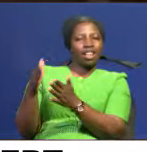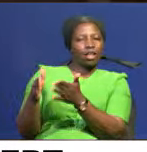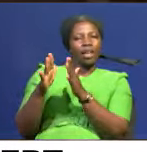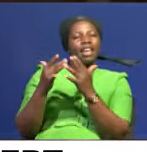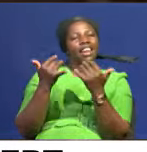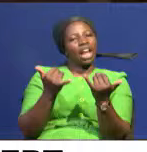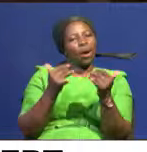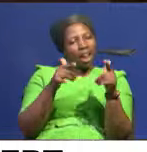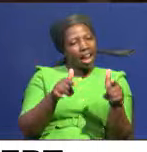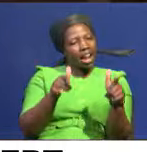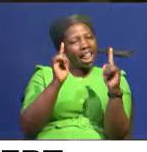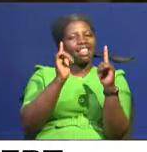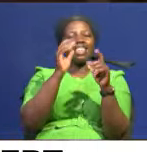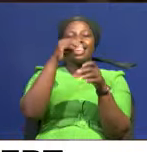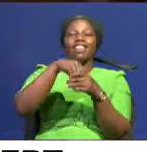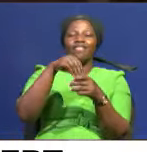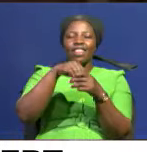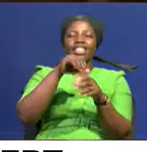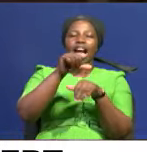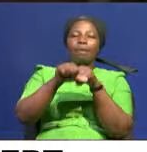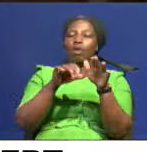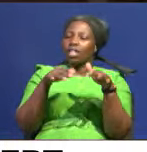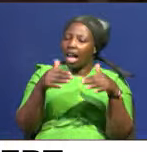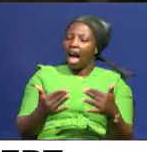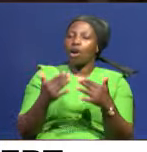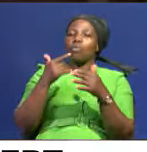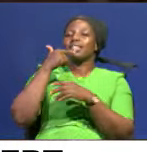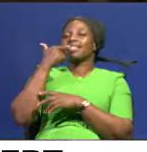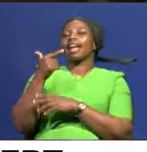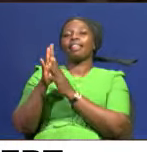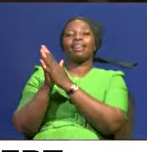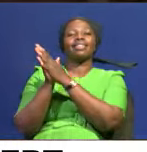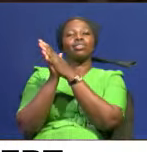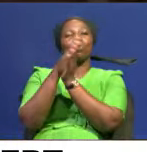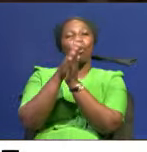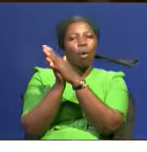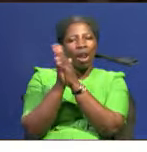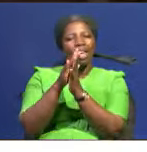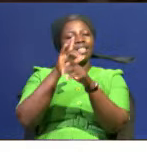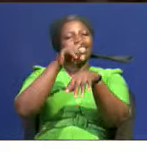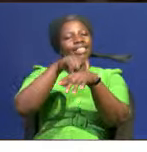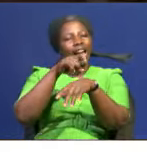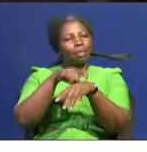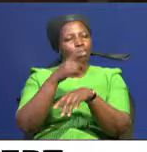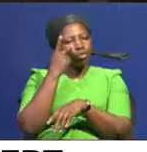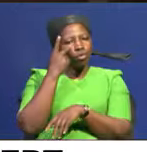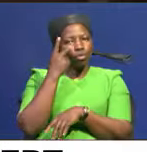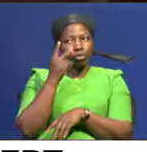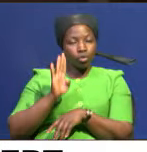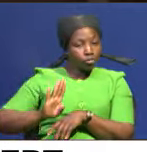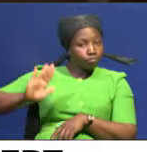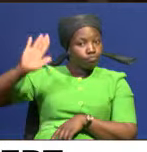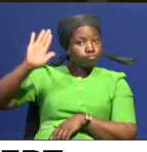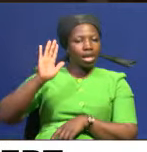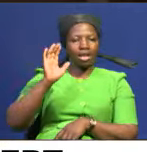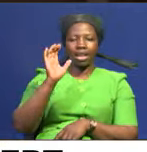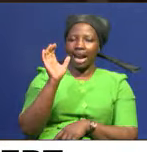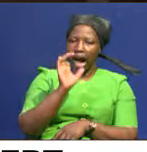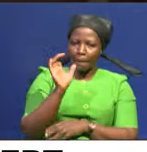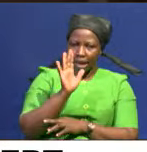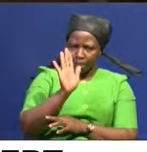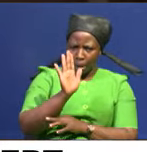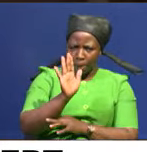in how we tell the story. Your Excellency, when you saw in your cabinet, you did admit